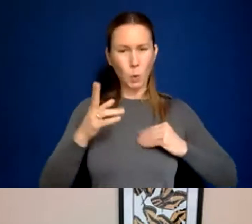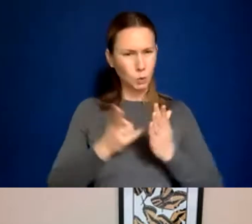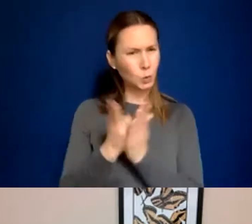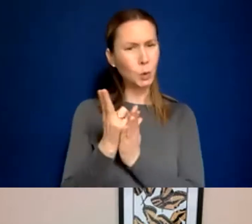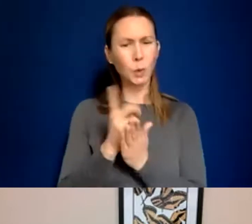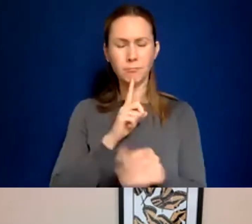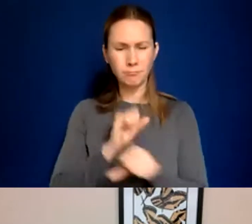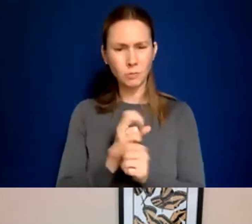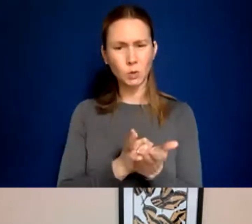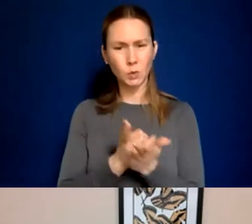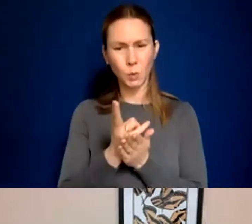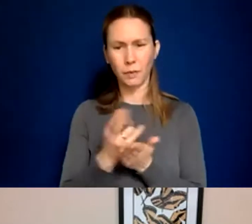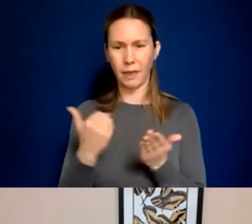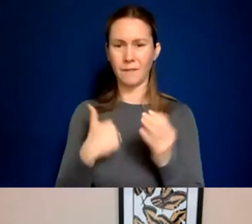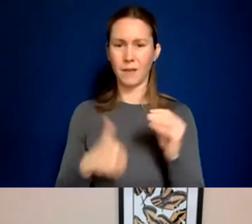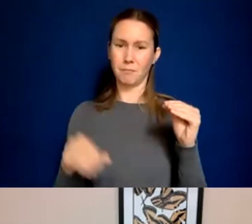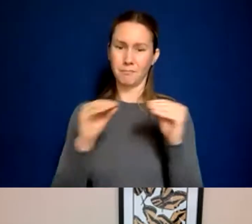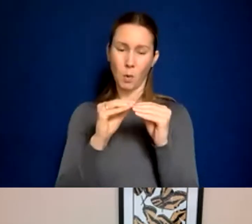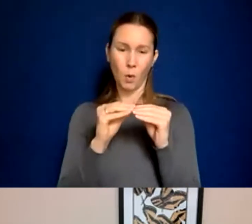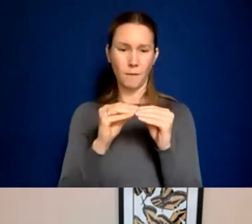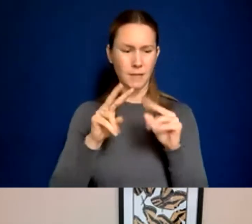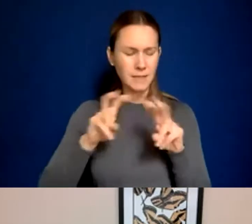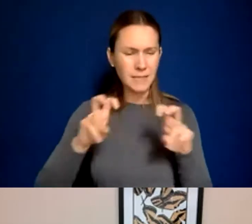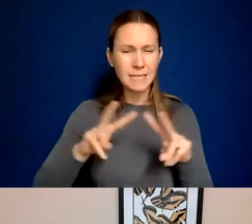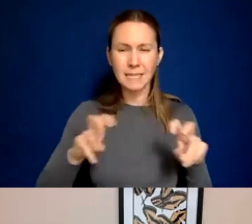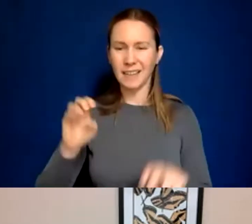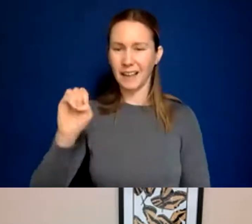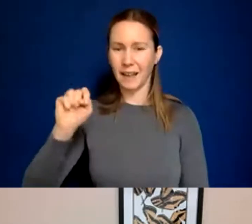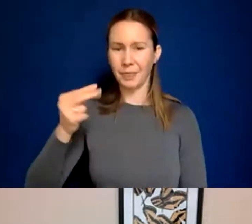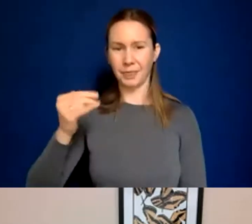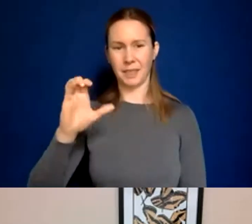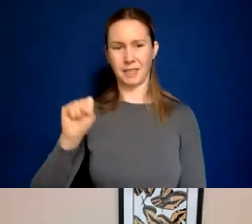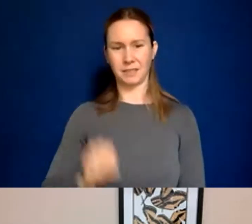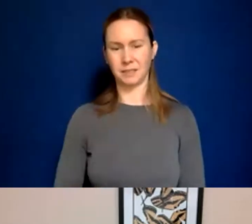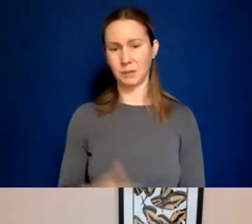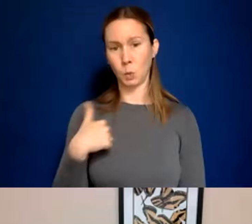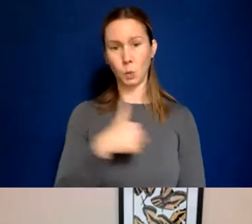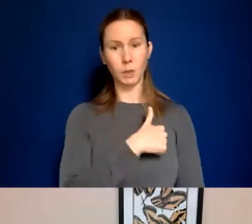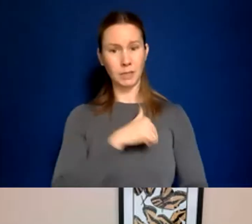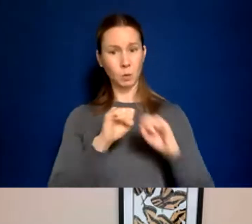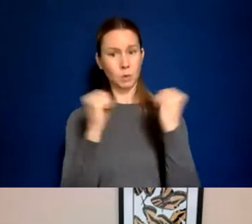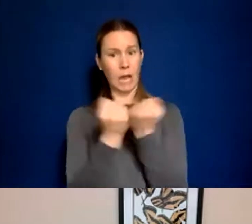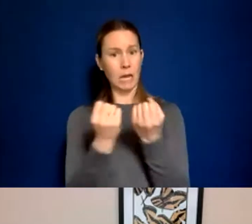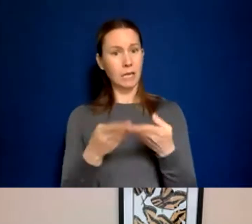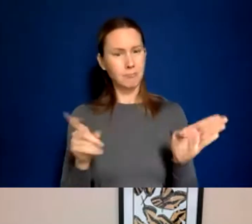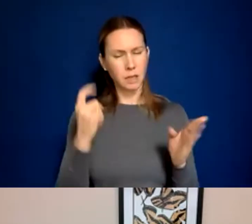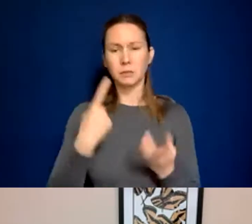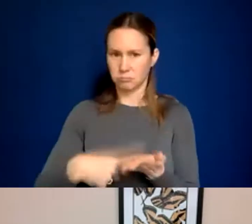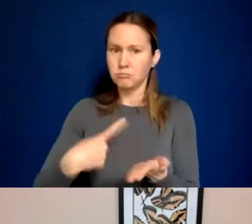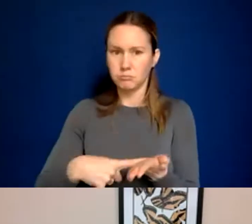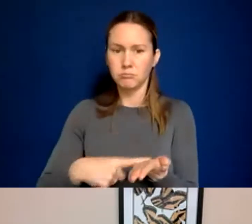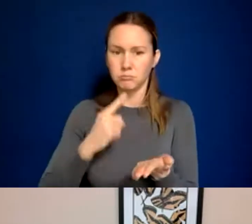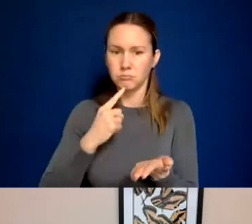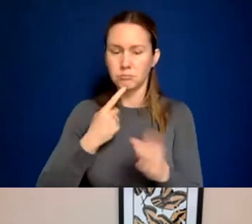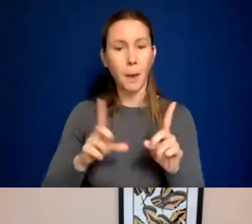on neuroethical issues, and we as a society need to have a conversation about this. But the point here is